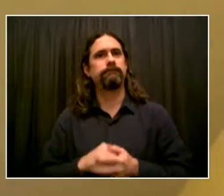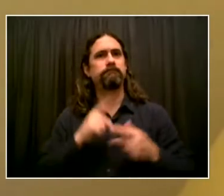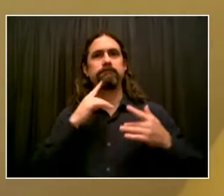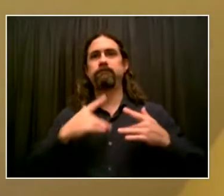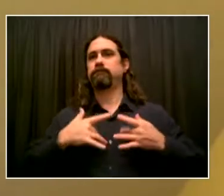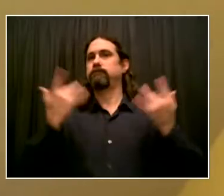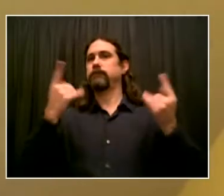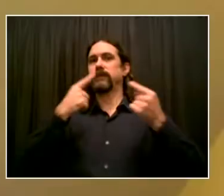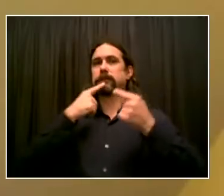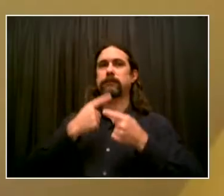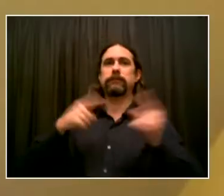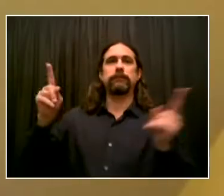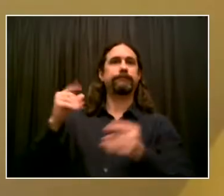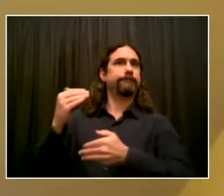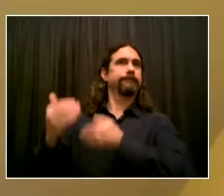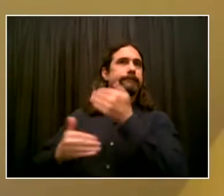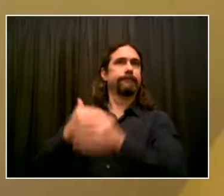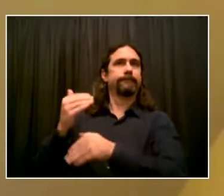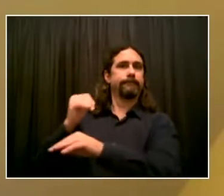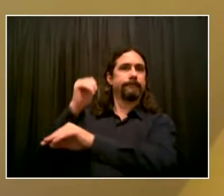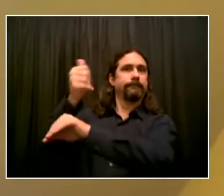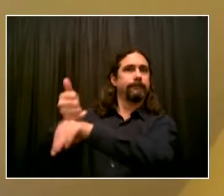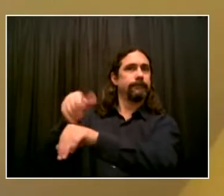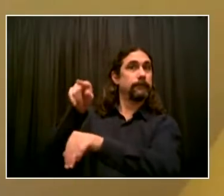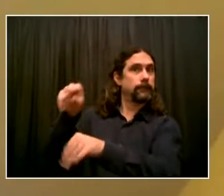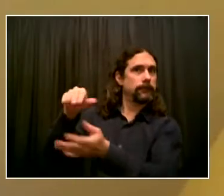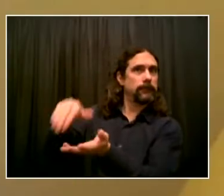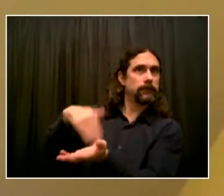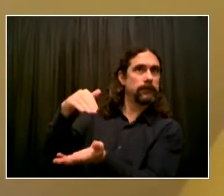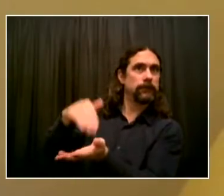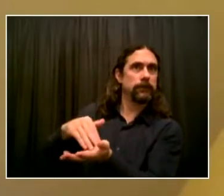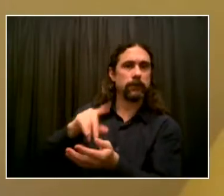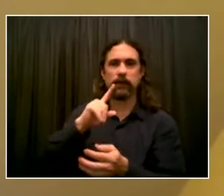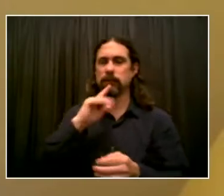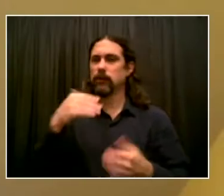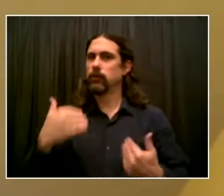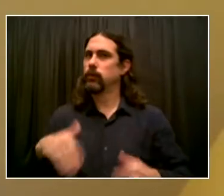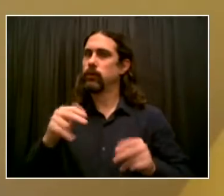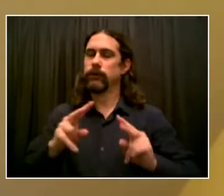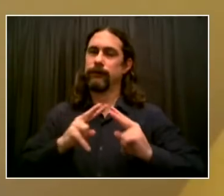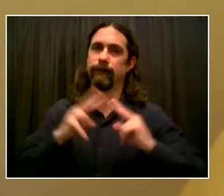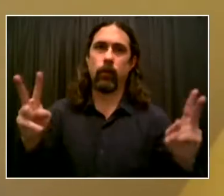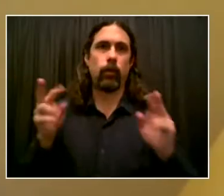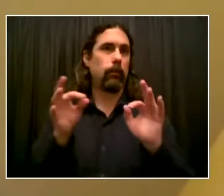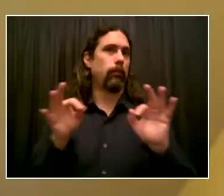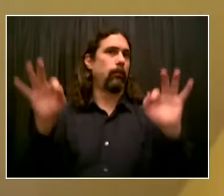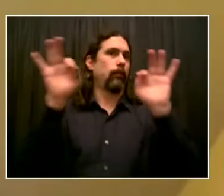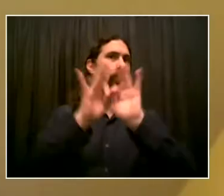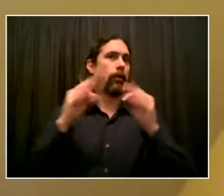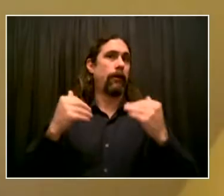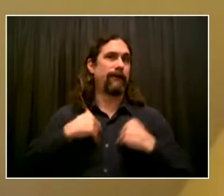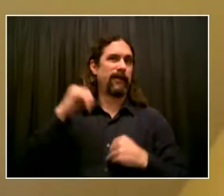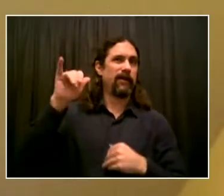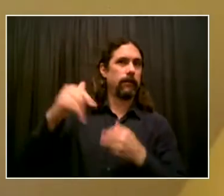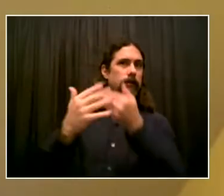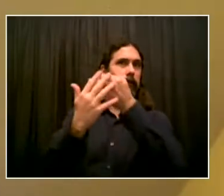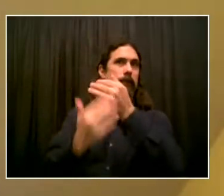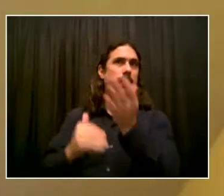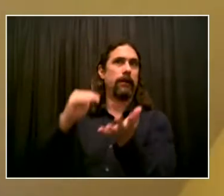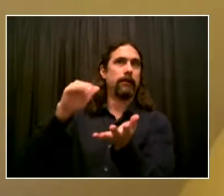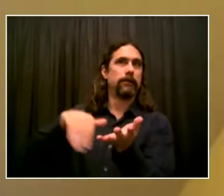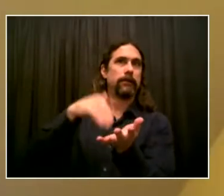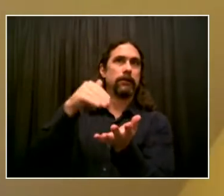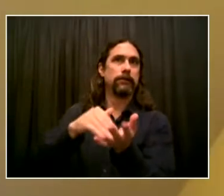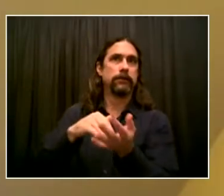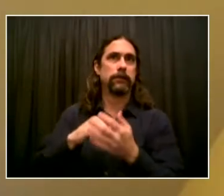council struck a balance, reducing the height by 100 feet to a total of 233 feet, limiting